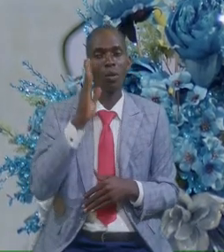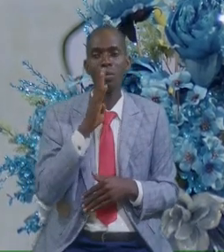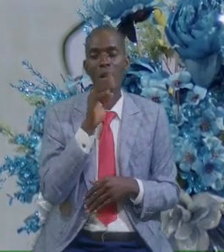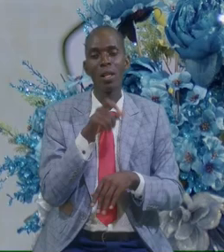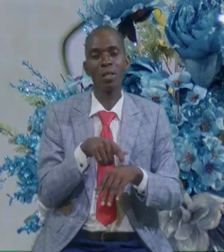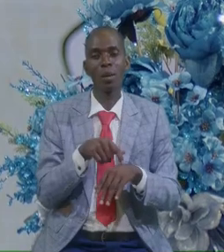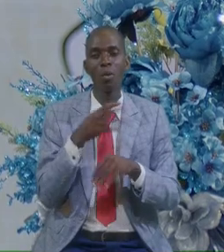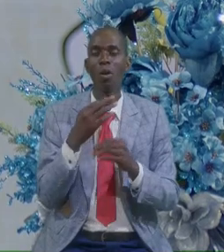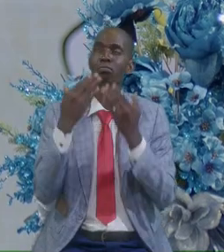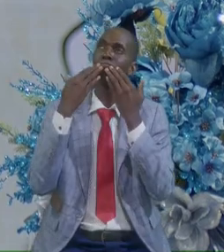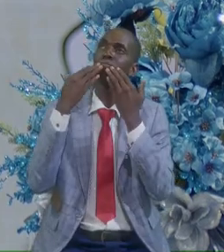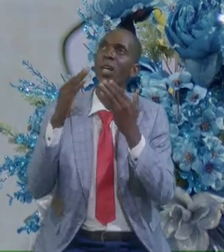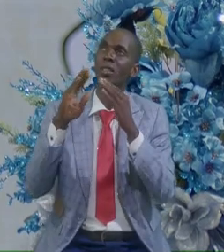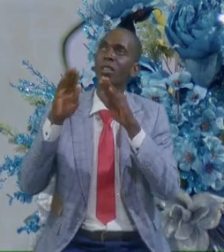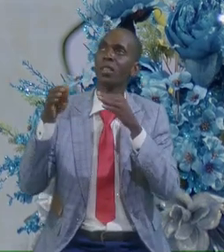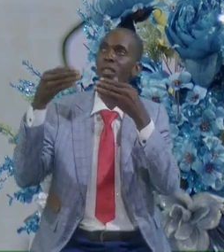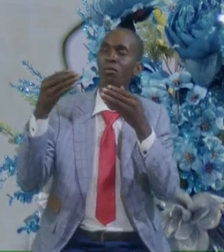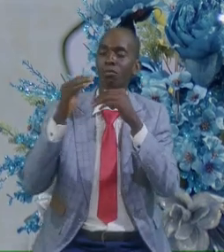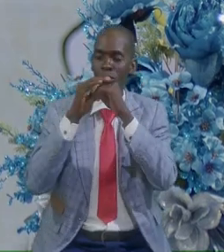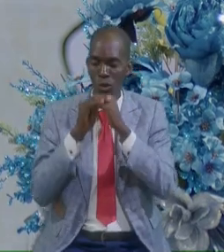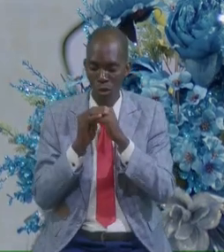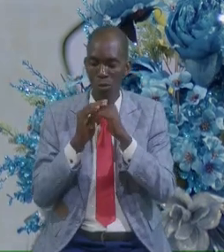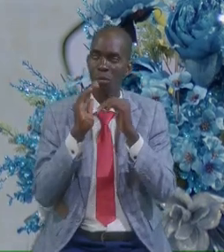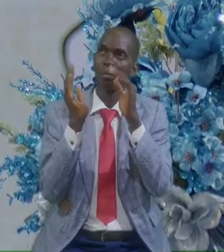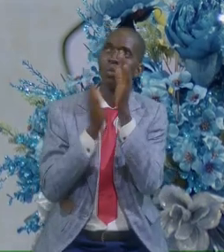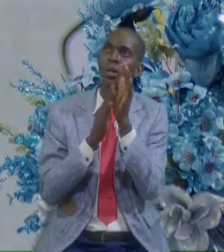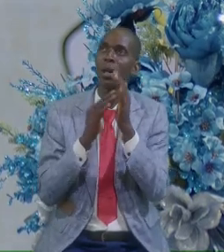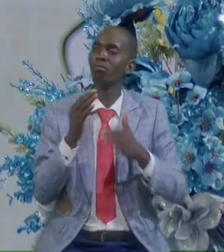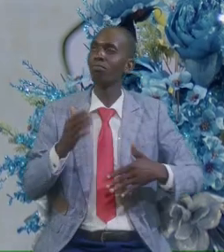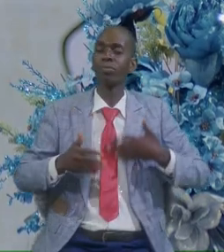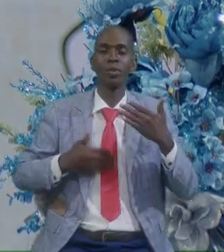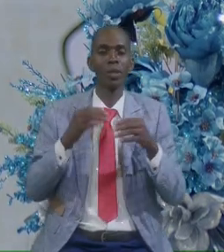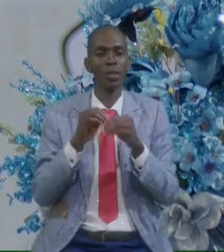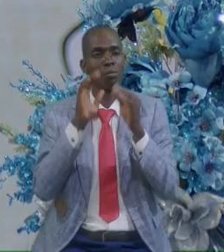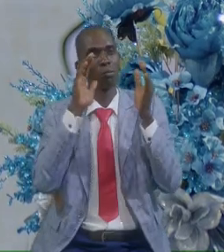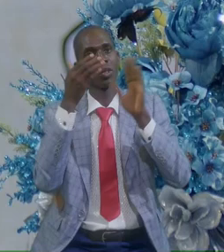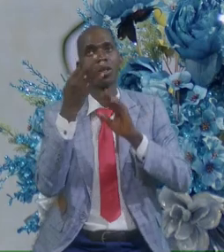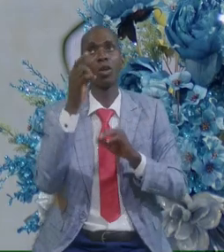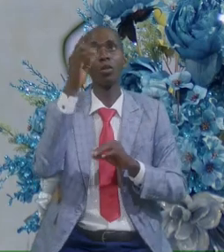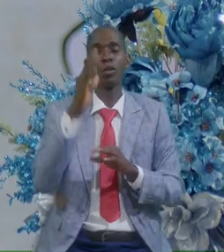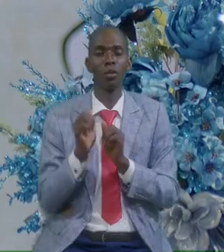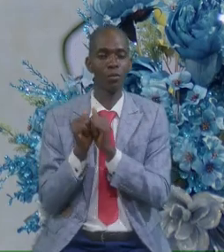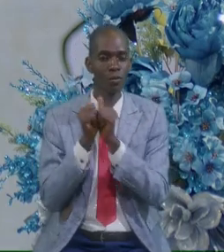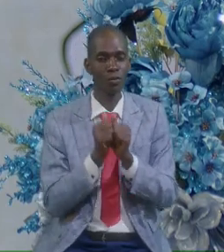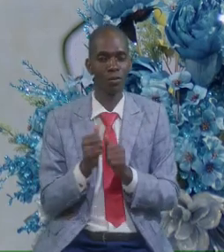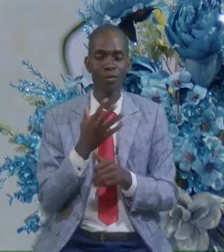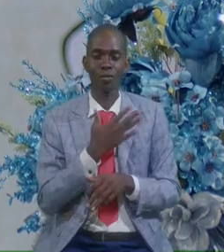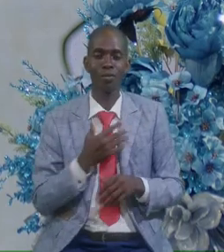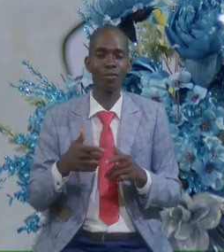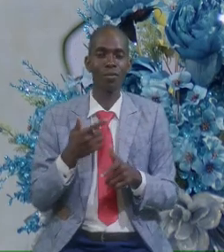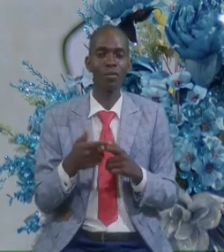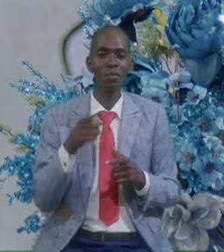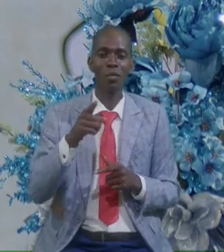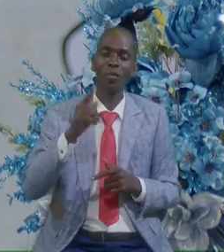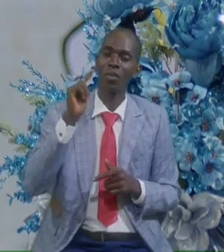God. We praise God. We enjoy in the presence of God together. And then you testify of what